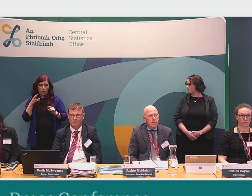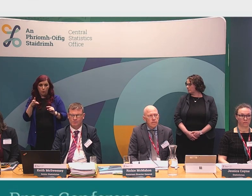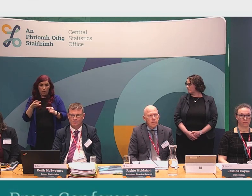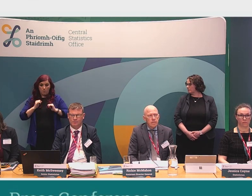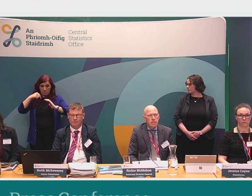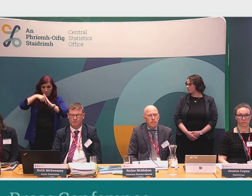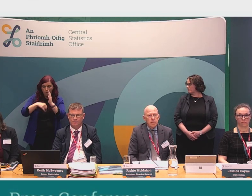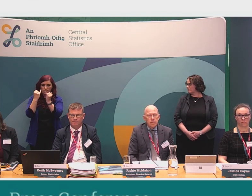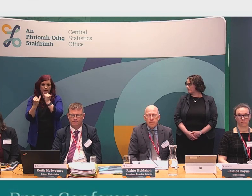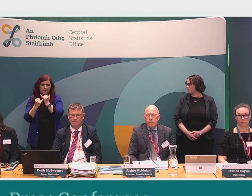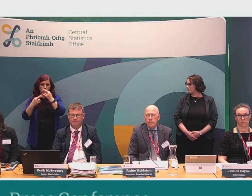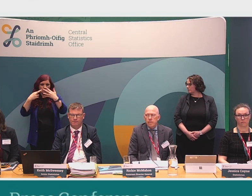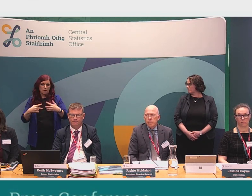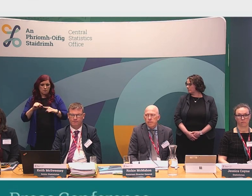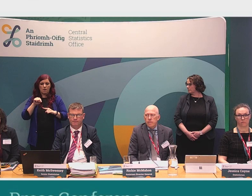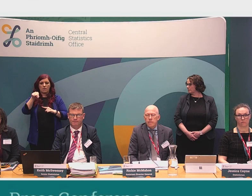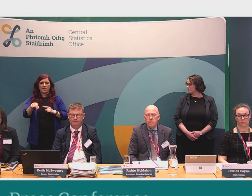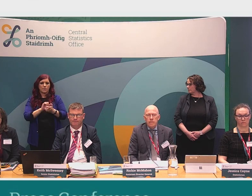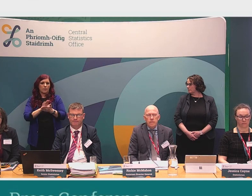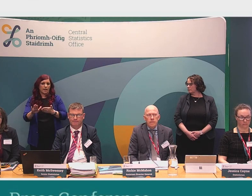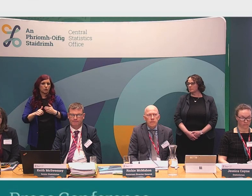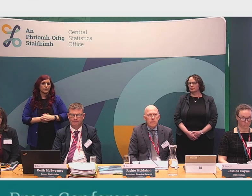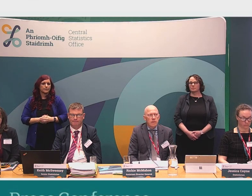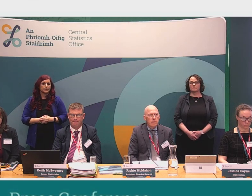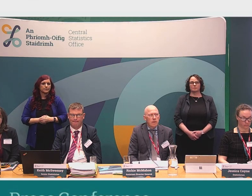insight into this issue in the next publication.